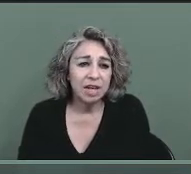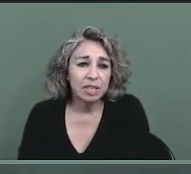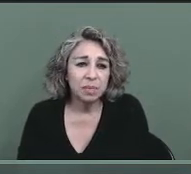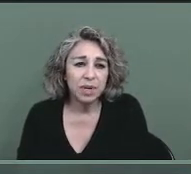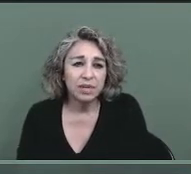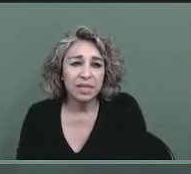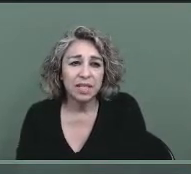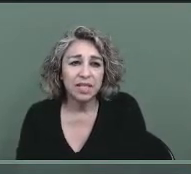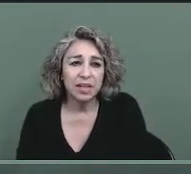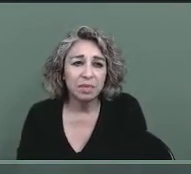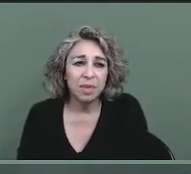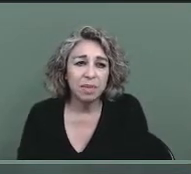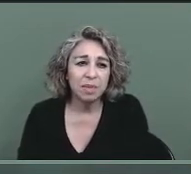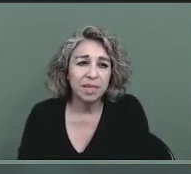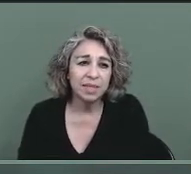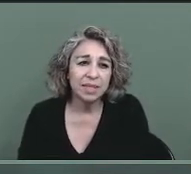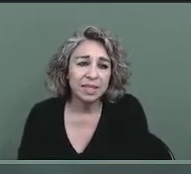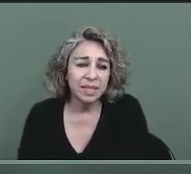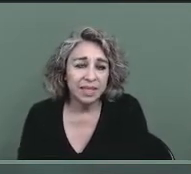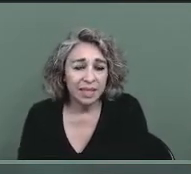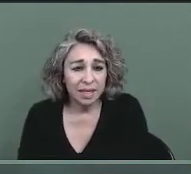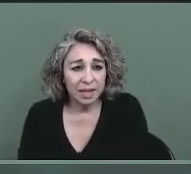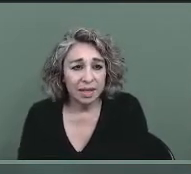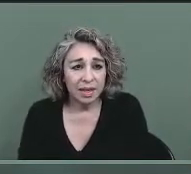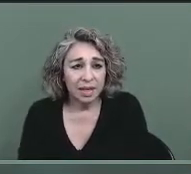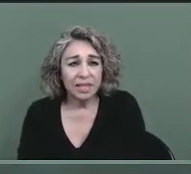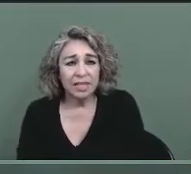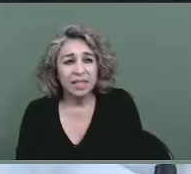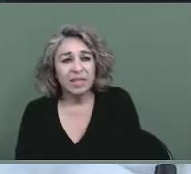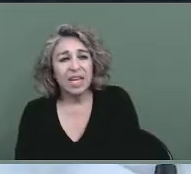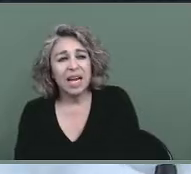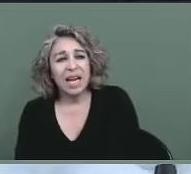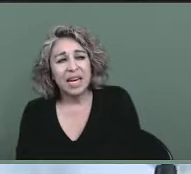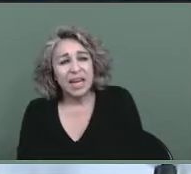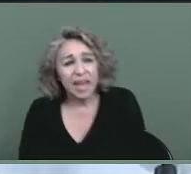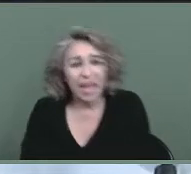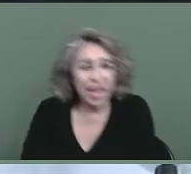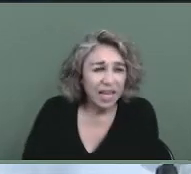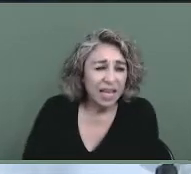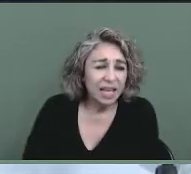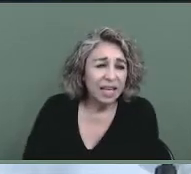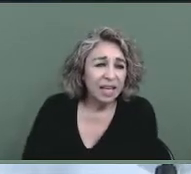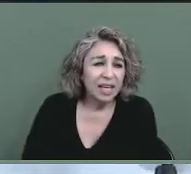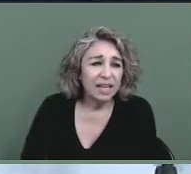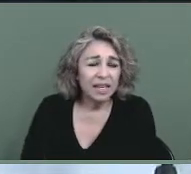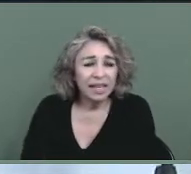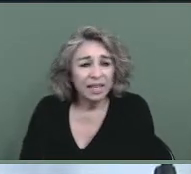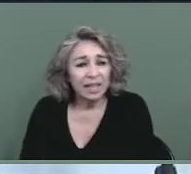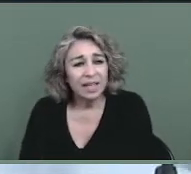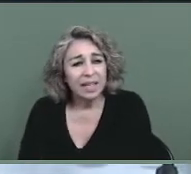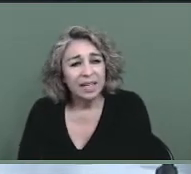first hospitals that started being built in 79 and 80